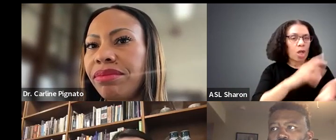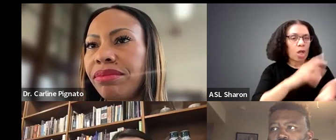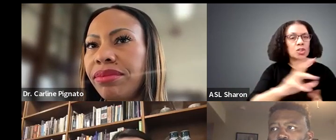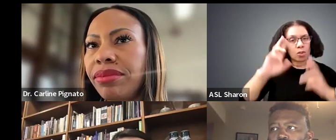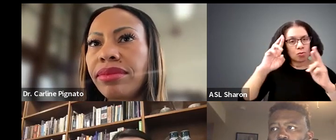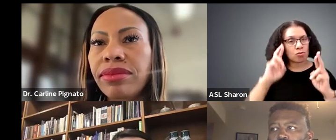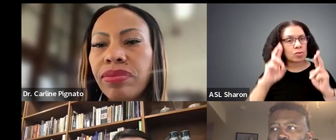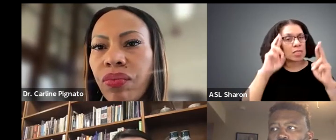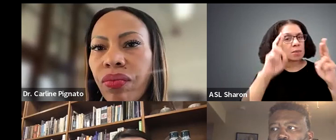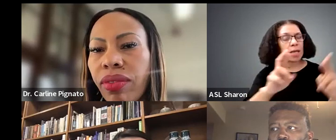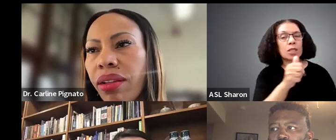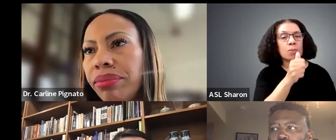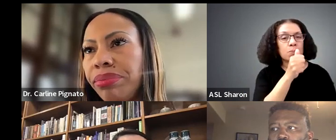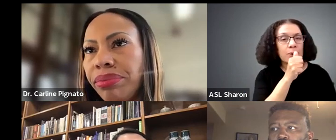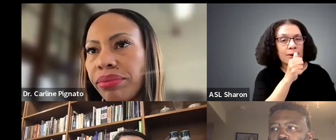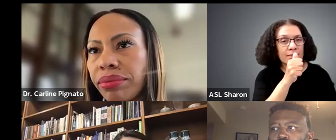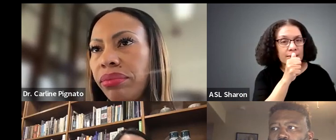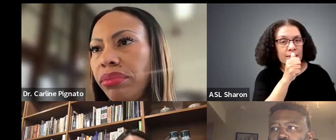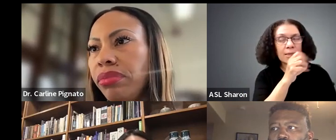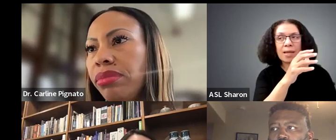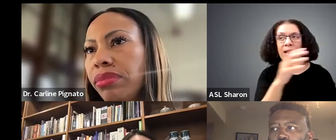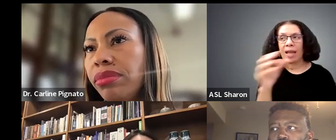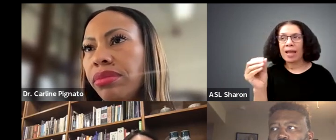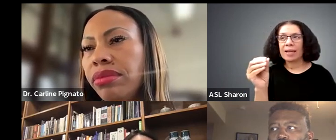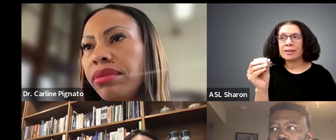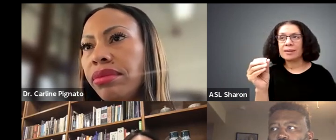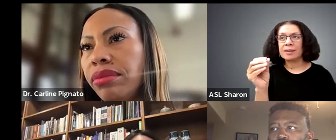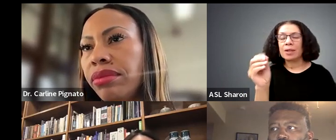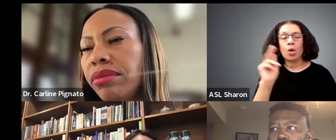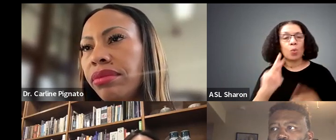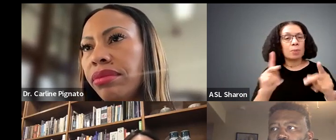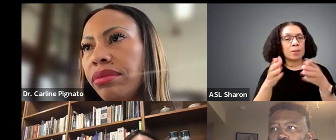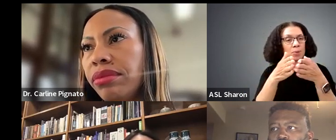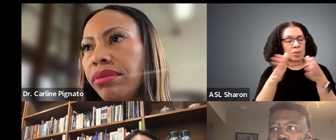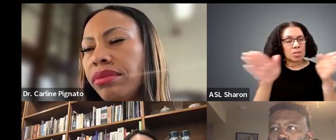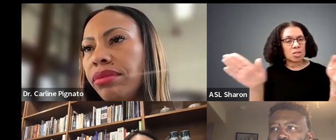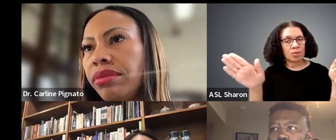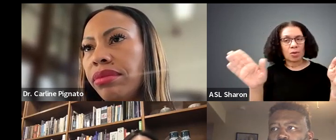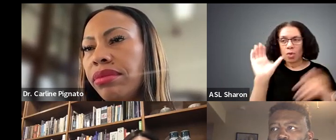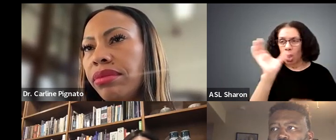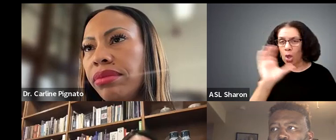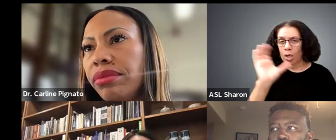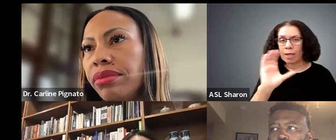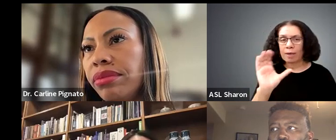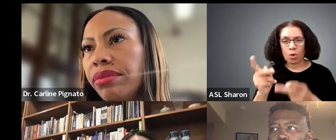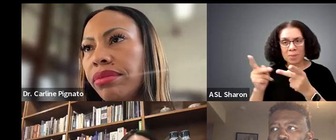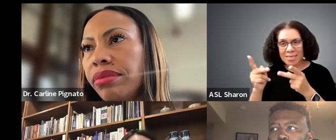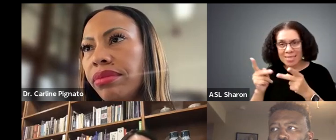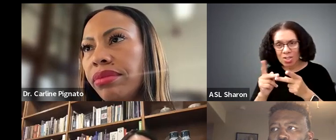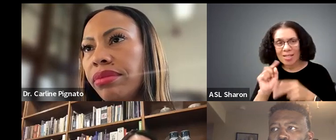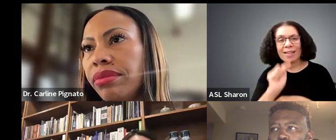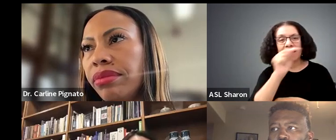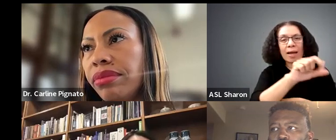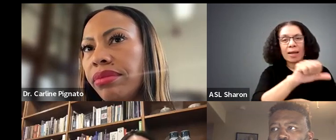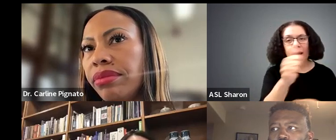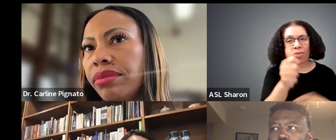the privacy and also the knowledge that when people in general at many positions seeking another employment, you don't want